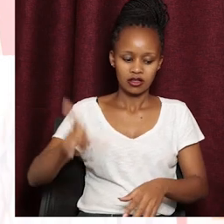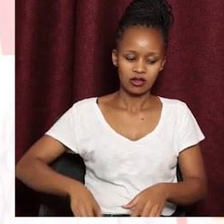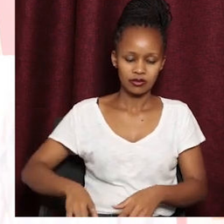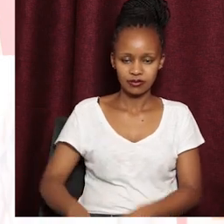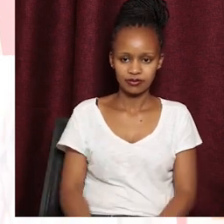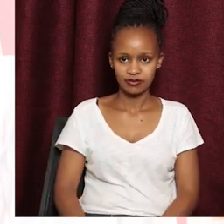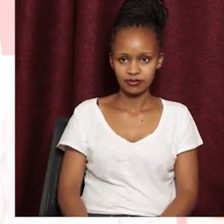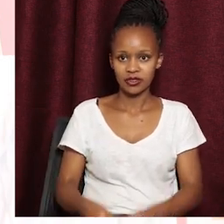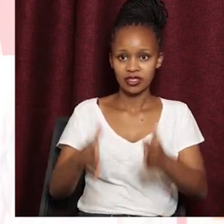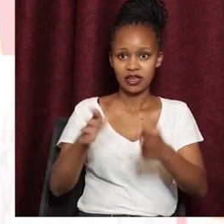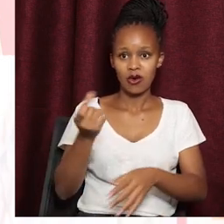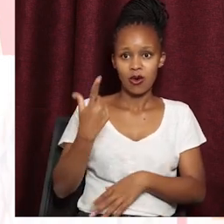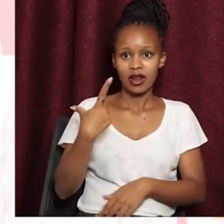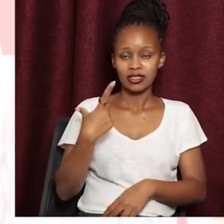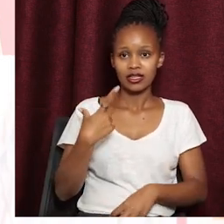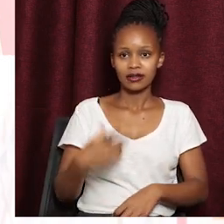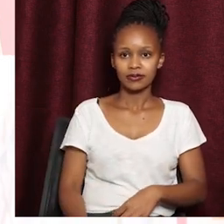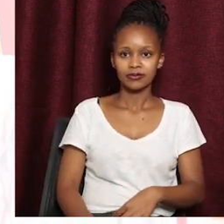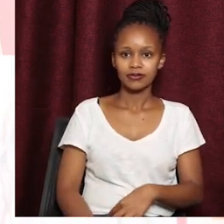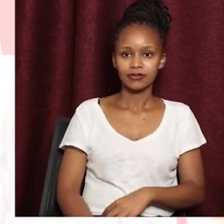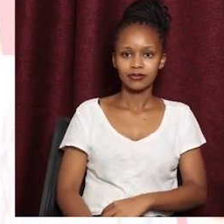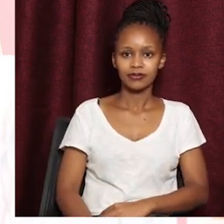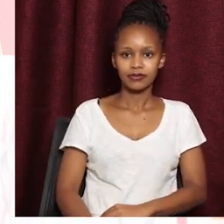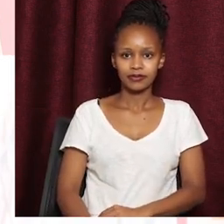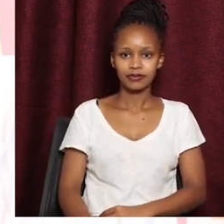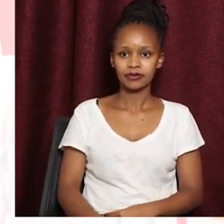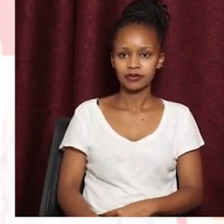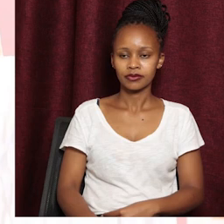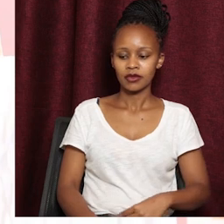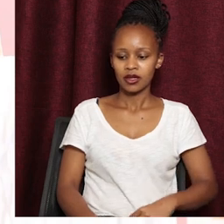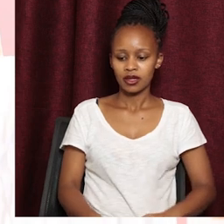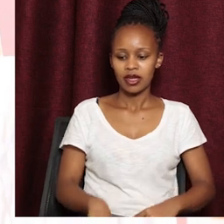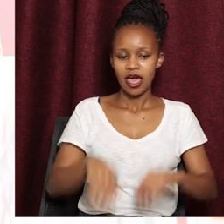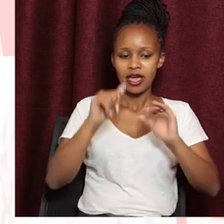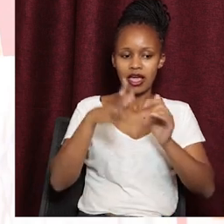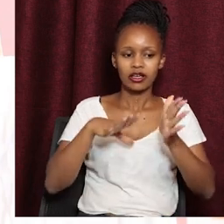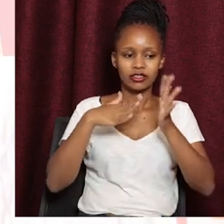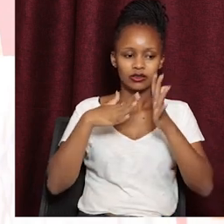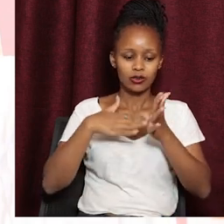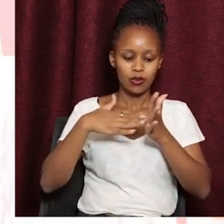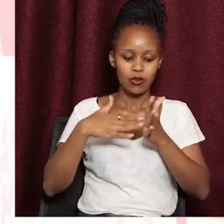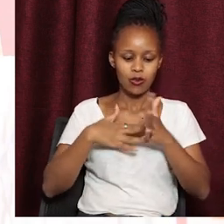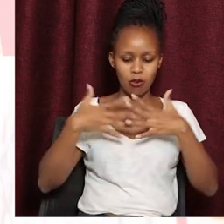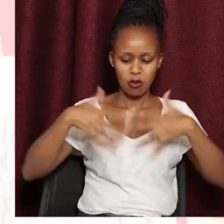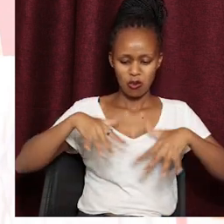Lord." Now you understand. Yes, we are weak. That is